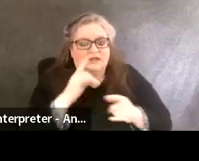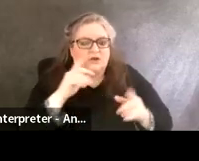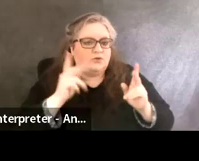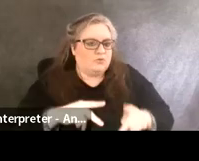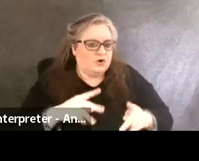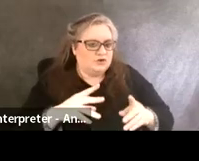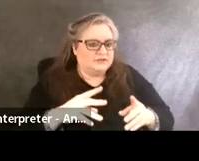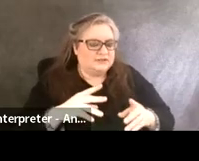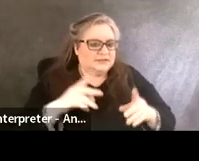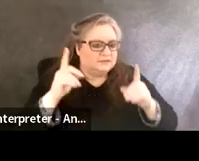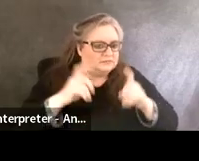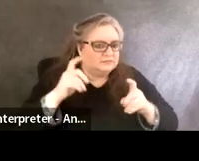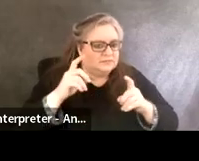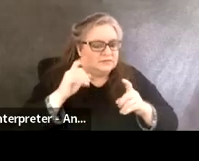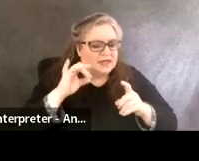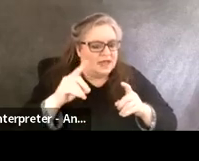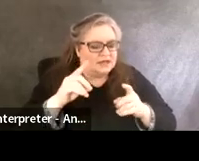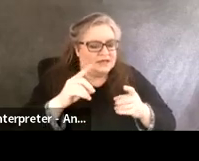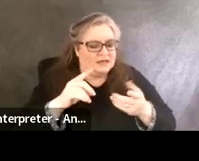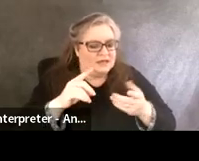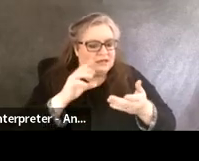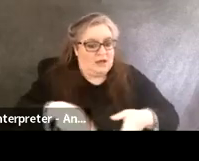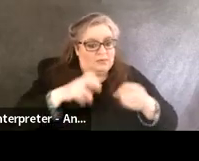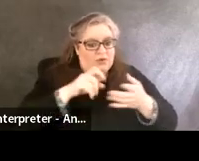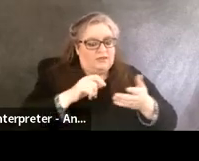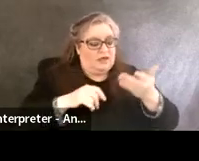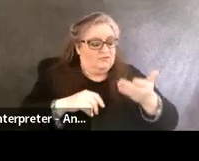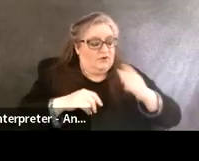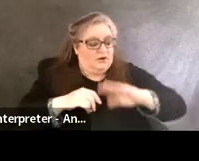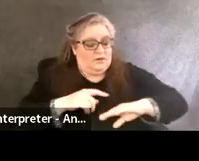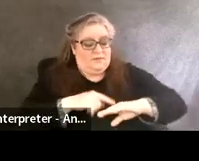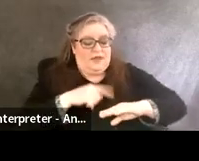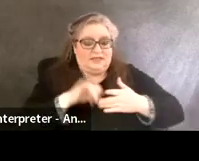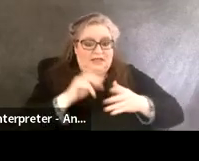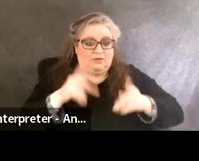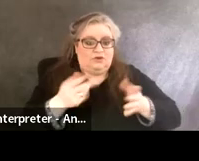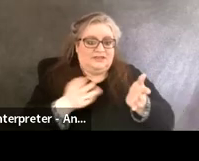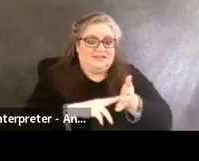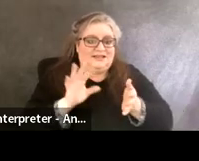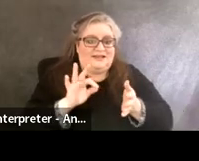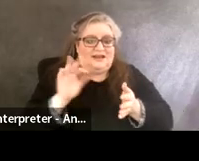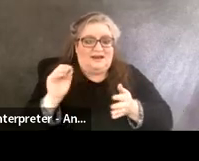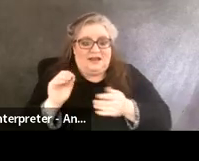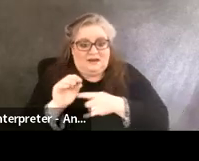the ID photo and uploading that front and back need to be the same person who signs that 990?